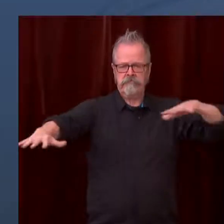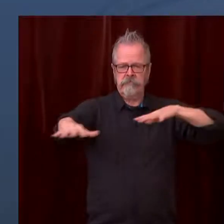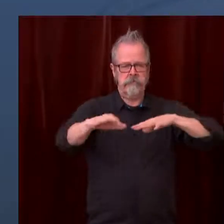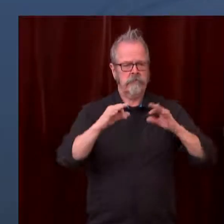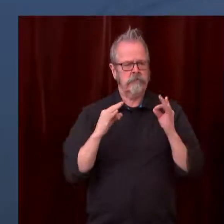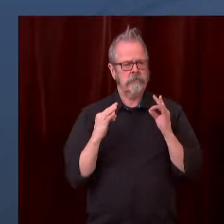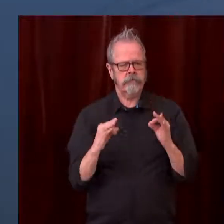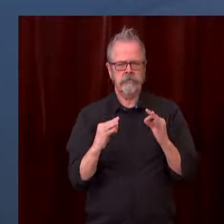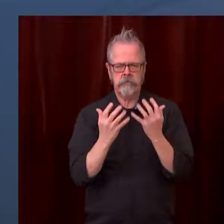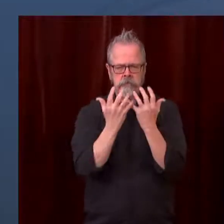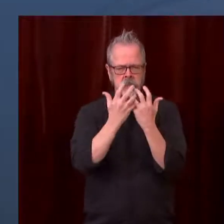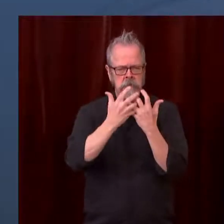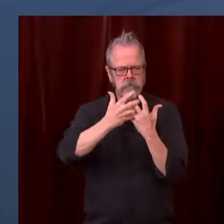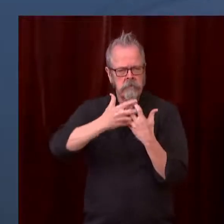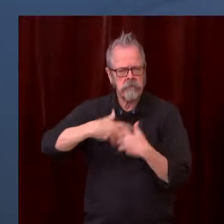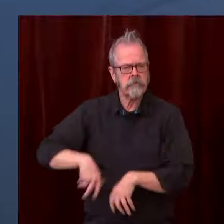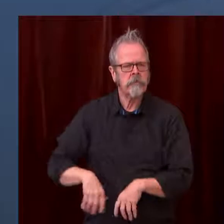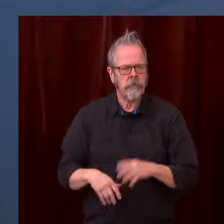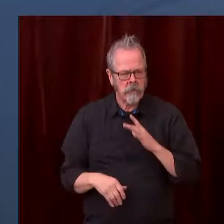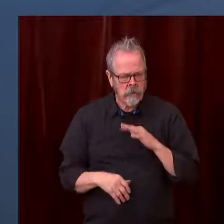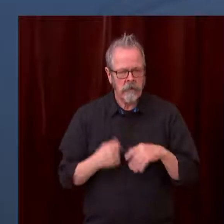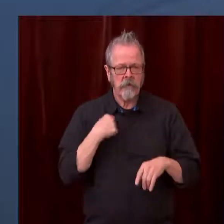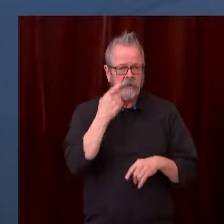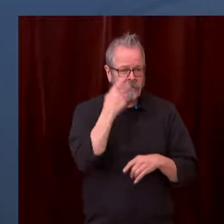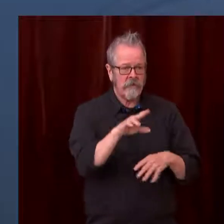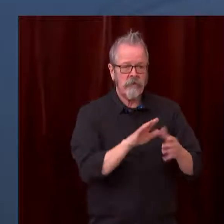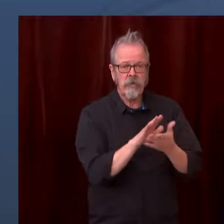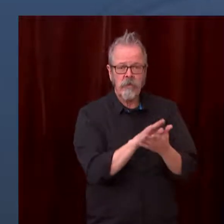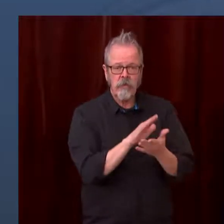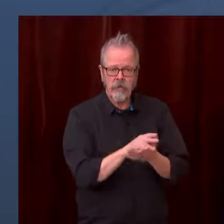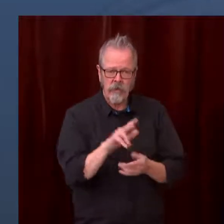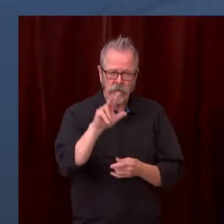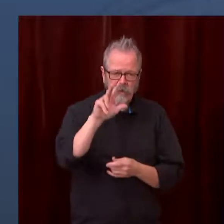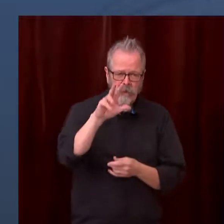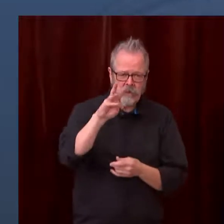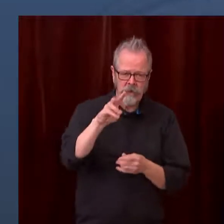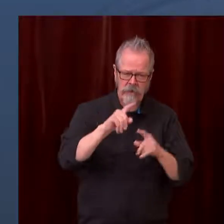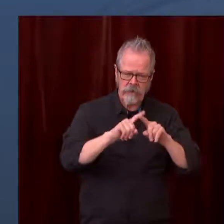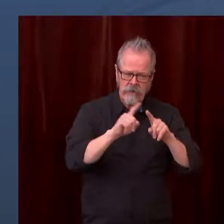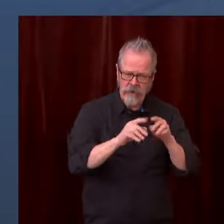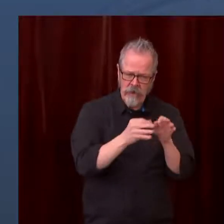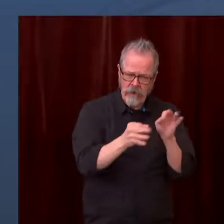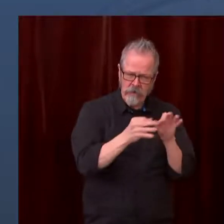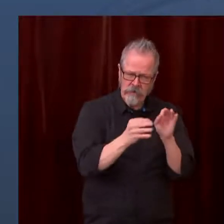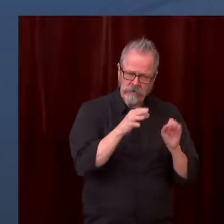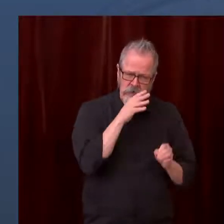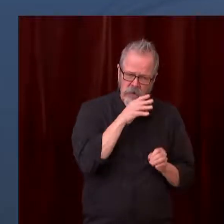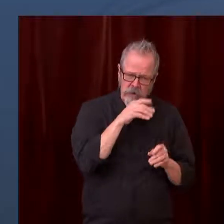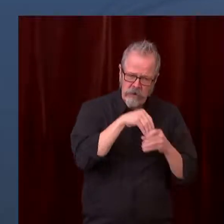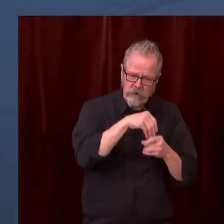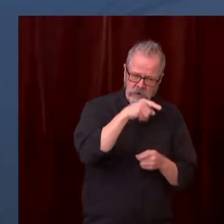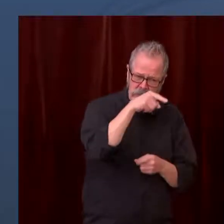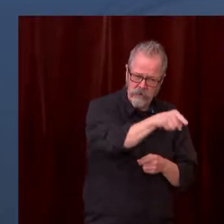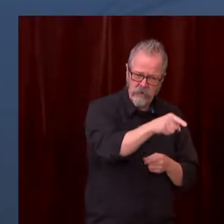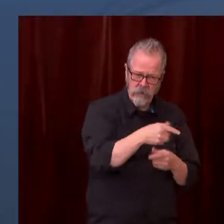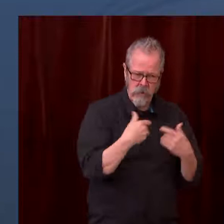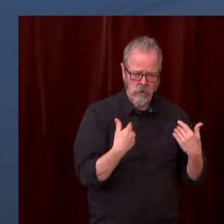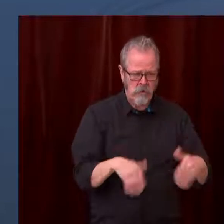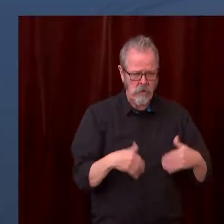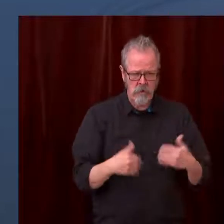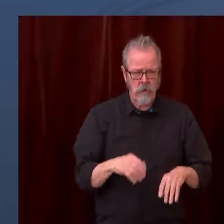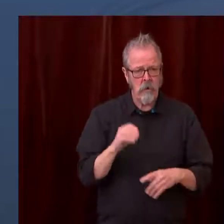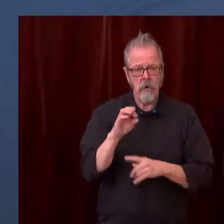different languages are spoken, in schools where there are much less dual language learners,